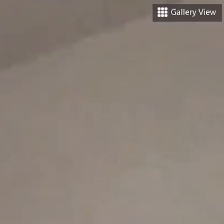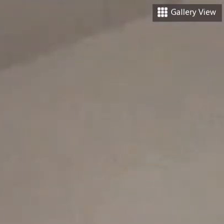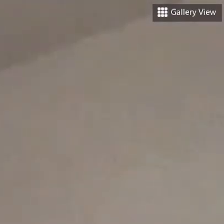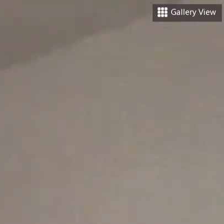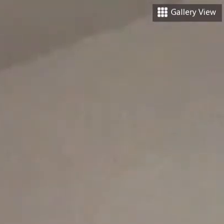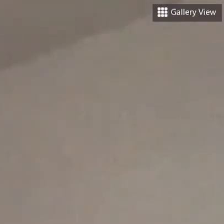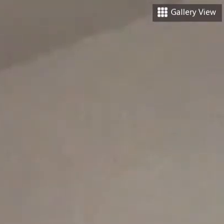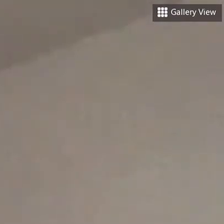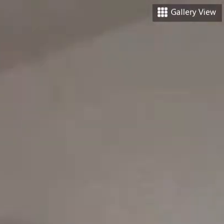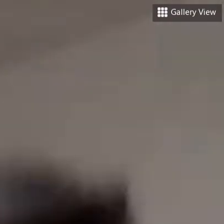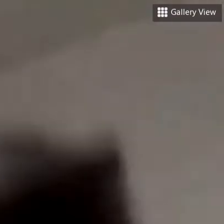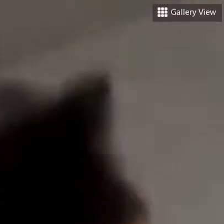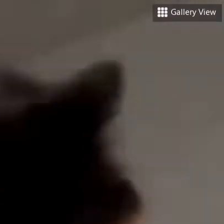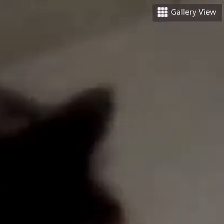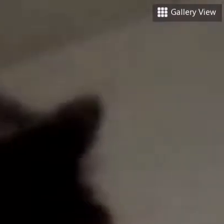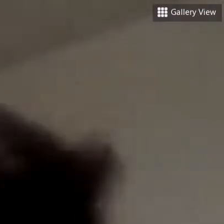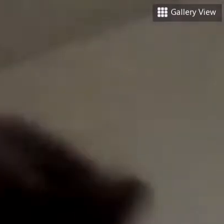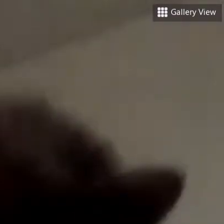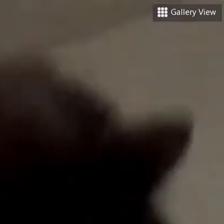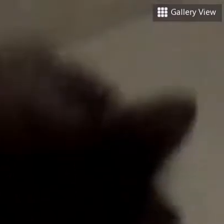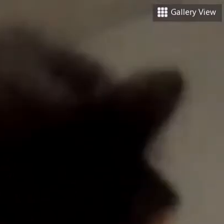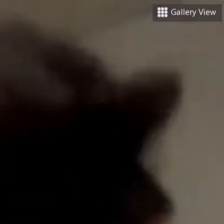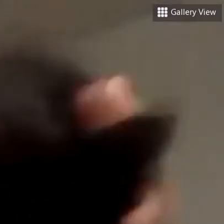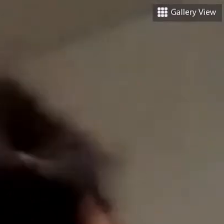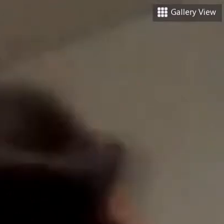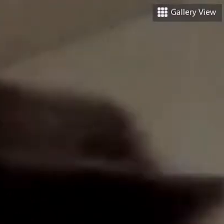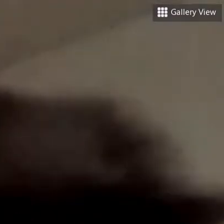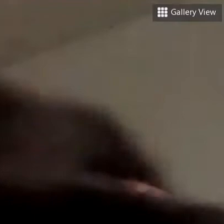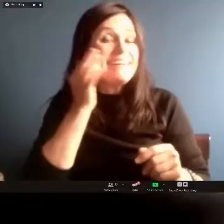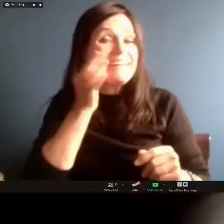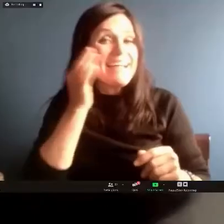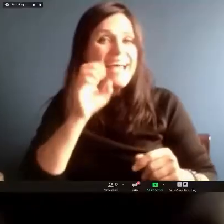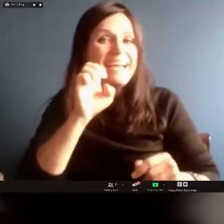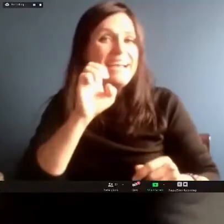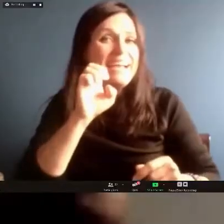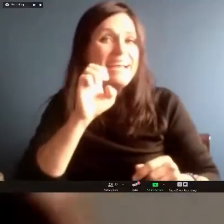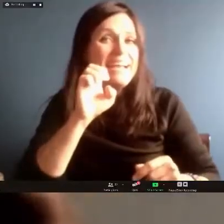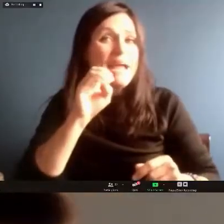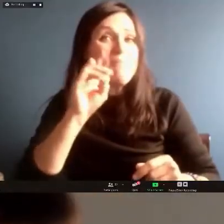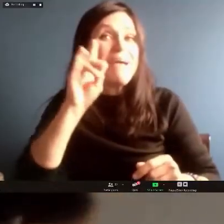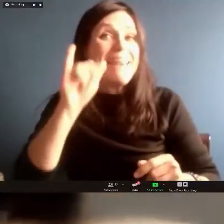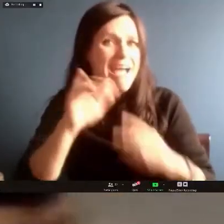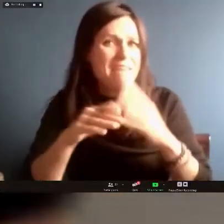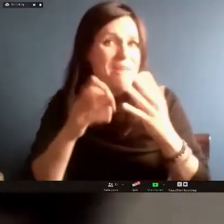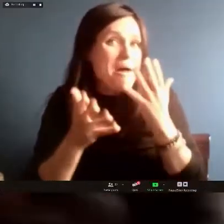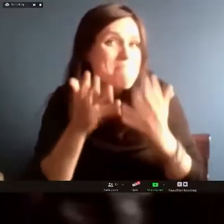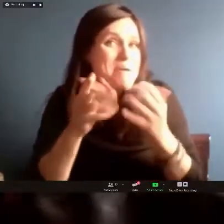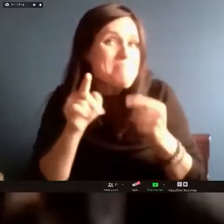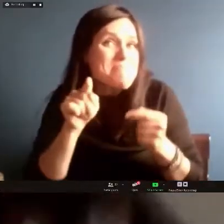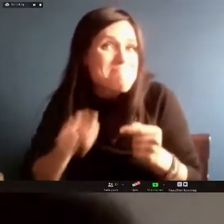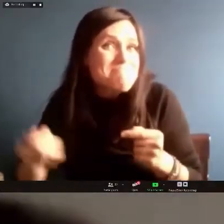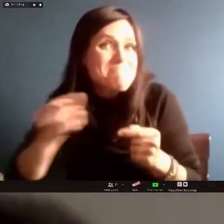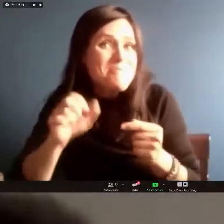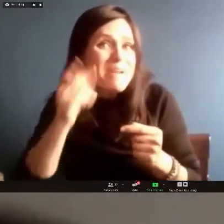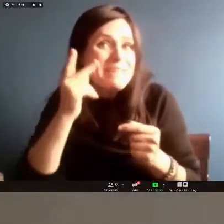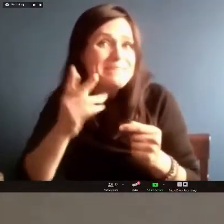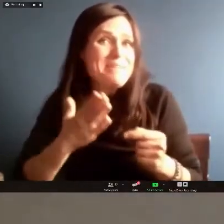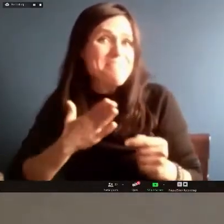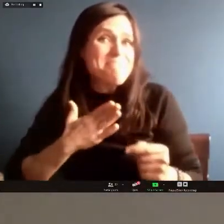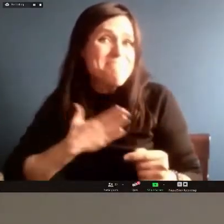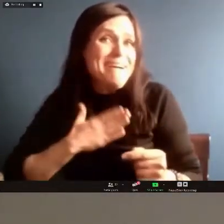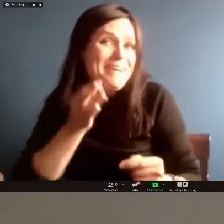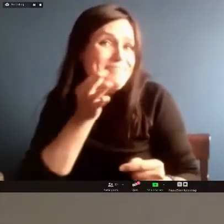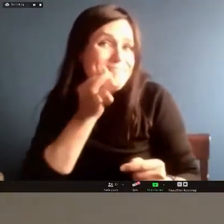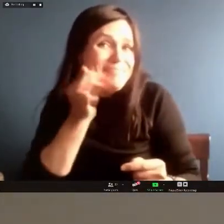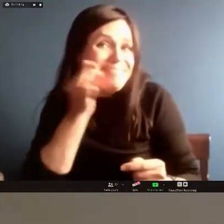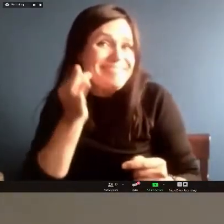made me a felt image of my cat, Emily Bronte, and I just thought everybody might like to see my little tortoiseshell. Now she's going to run away because